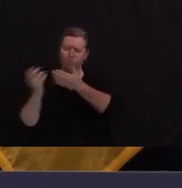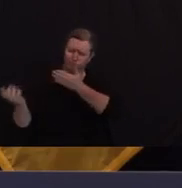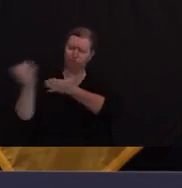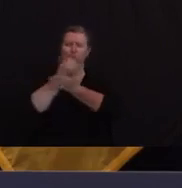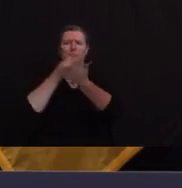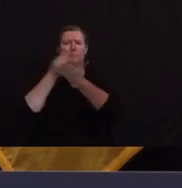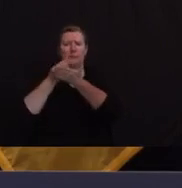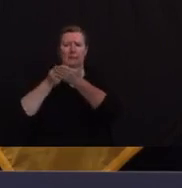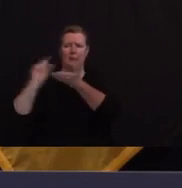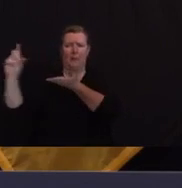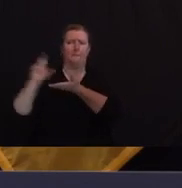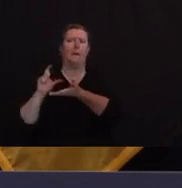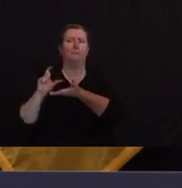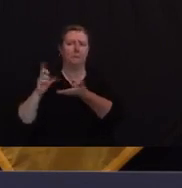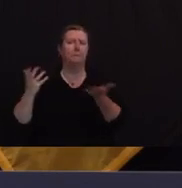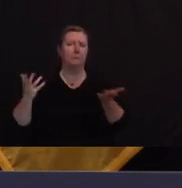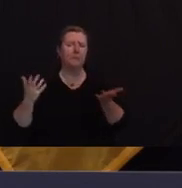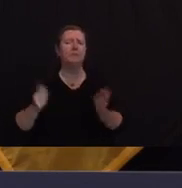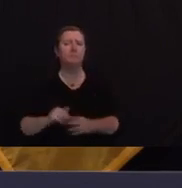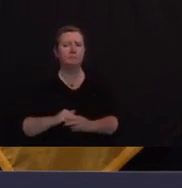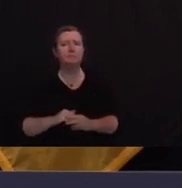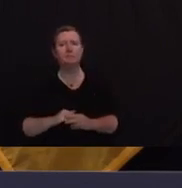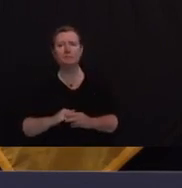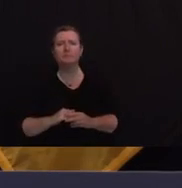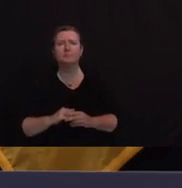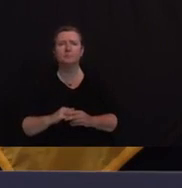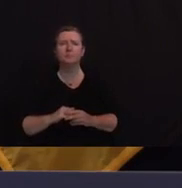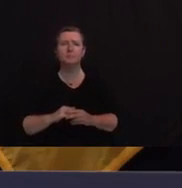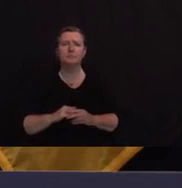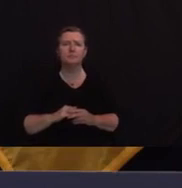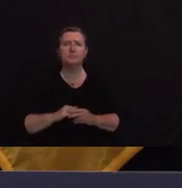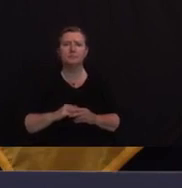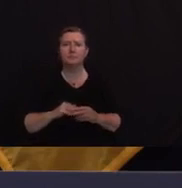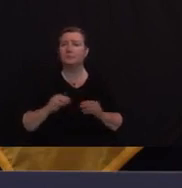reason. Nothing to report on any more